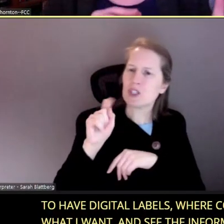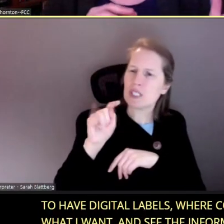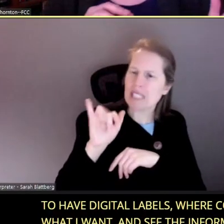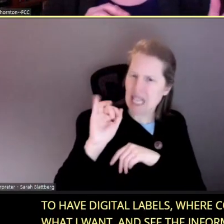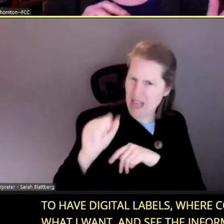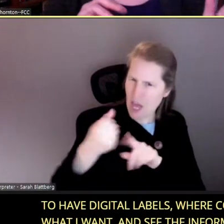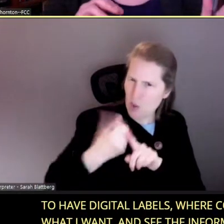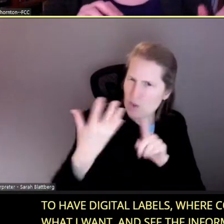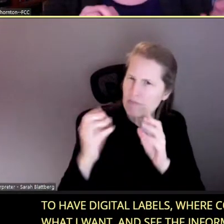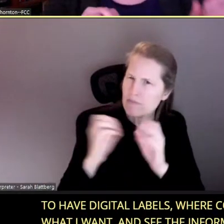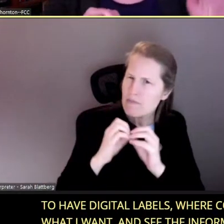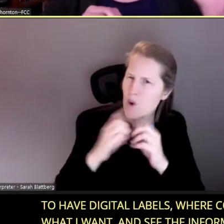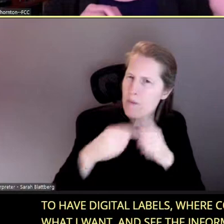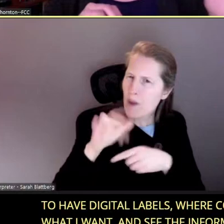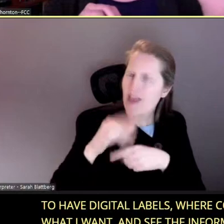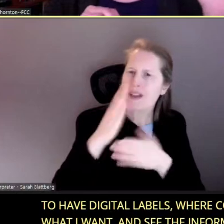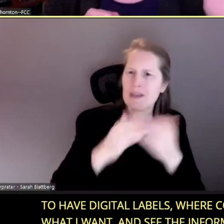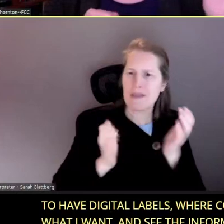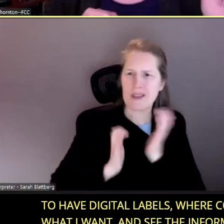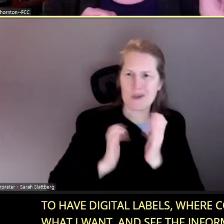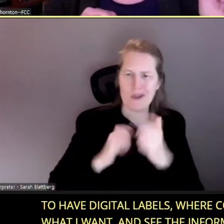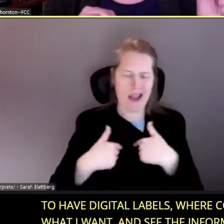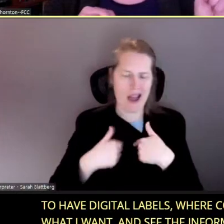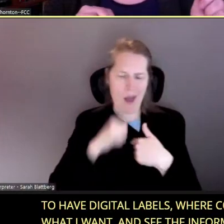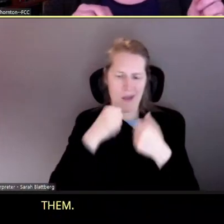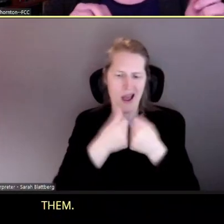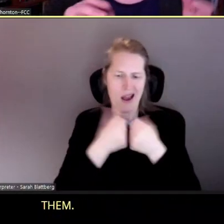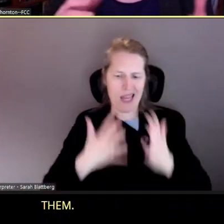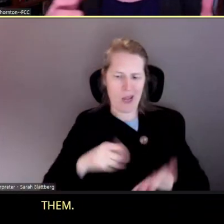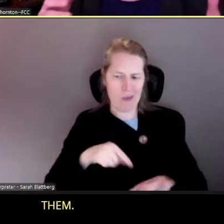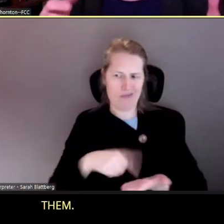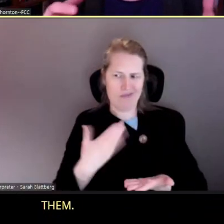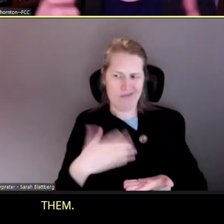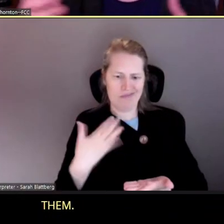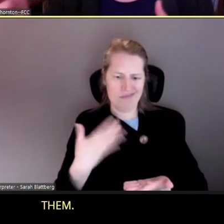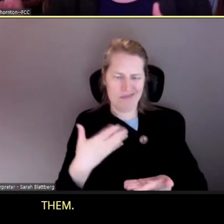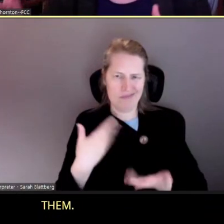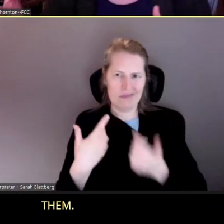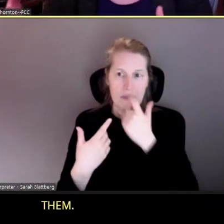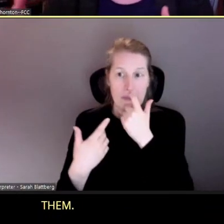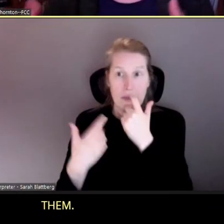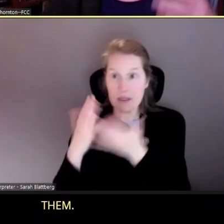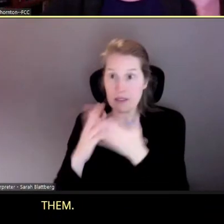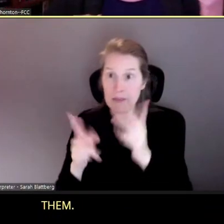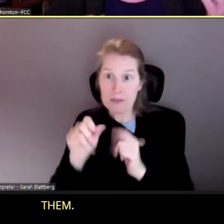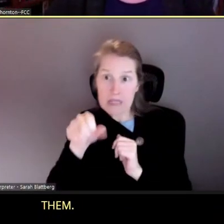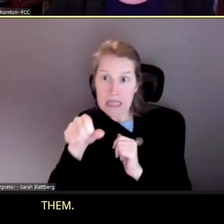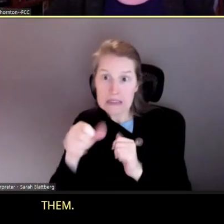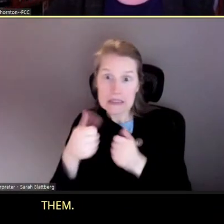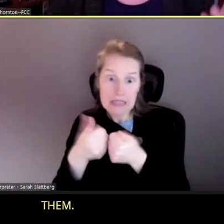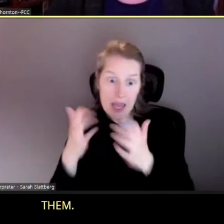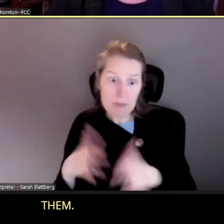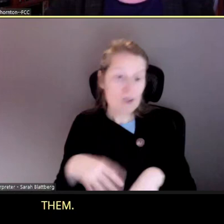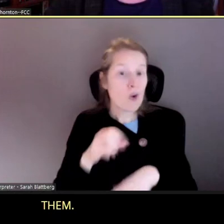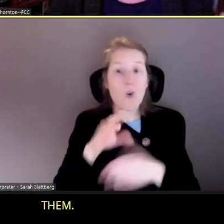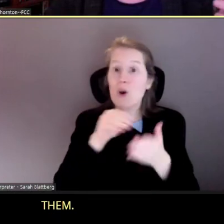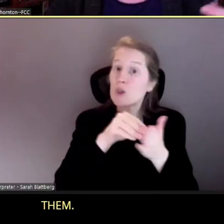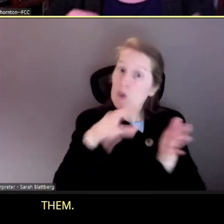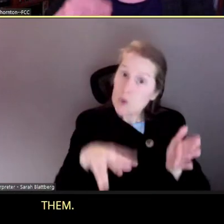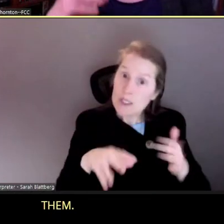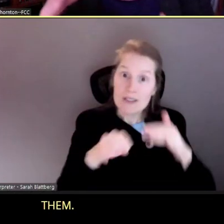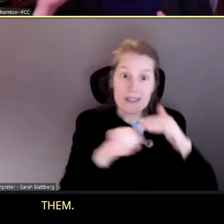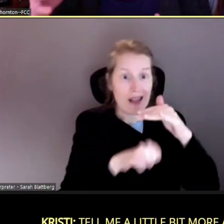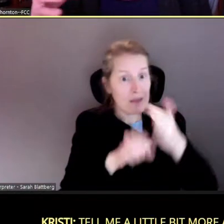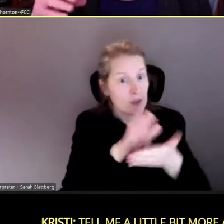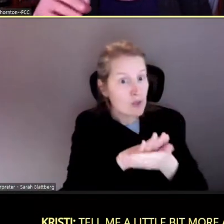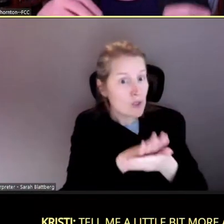some of our consumers mentioned that, like, I'm not a gamer, this isn't important to me. But obviously there are people who are gamers. There are also students. There's elementary school